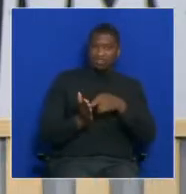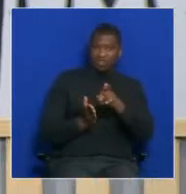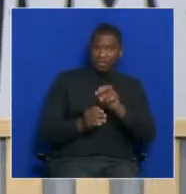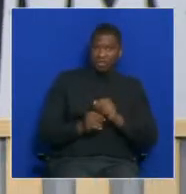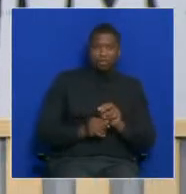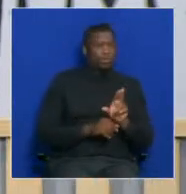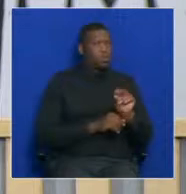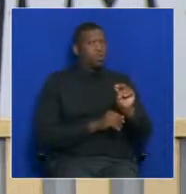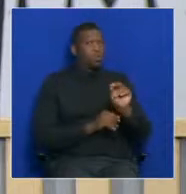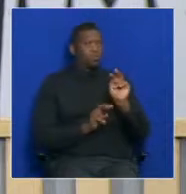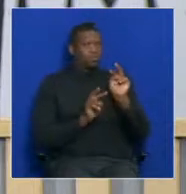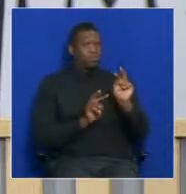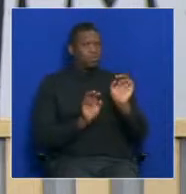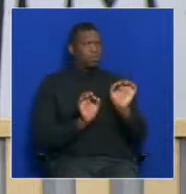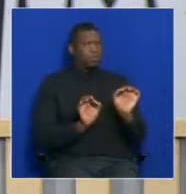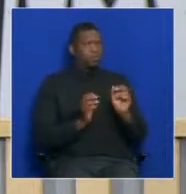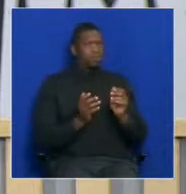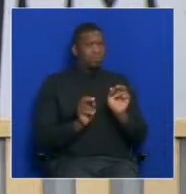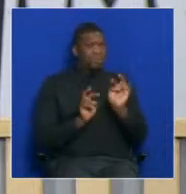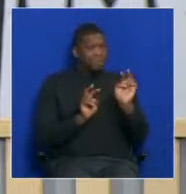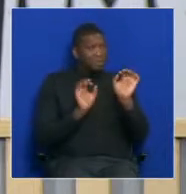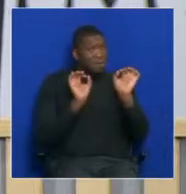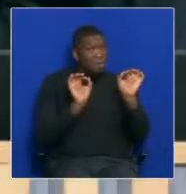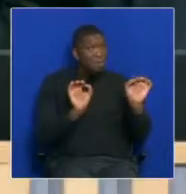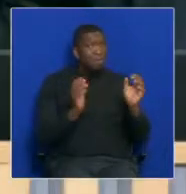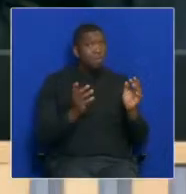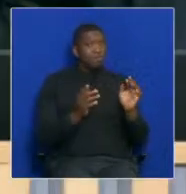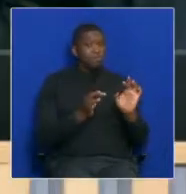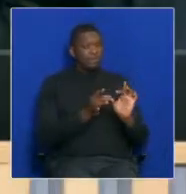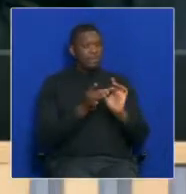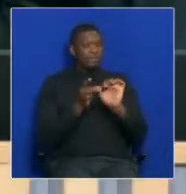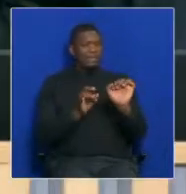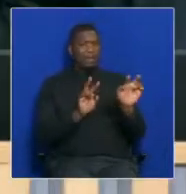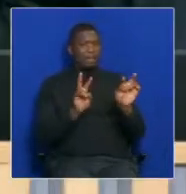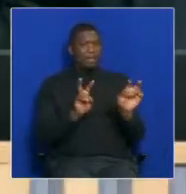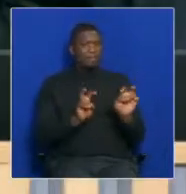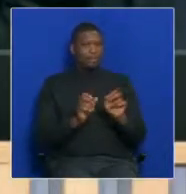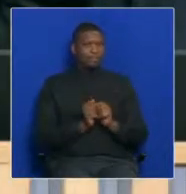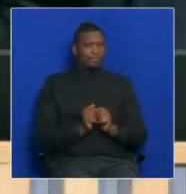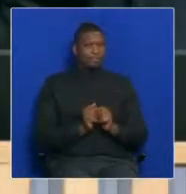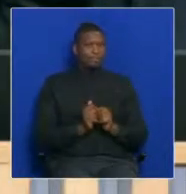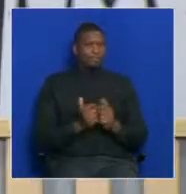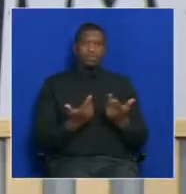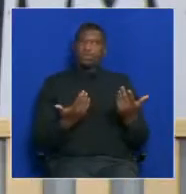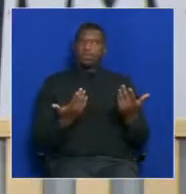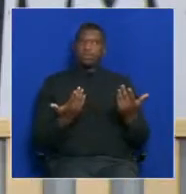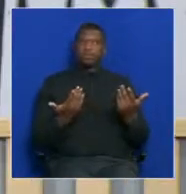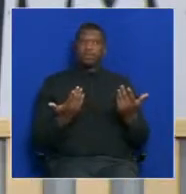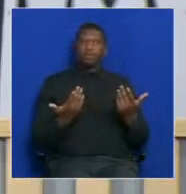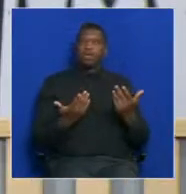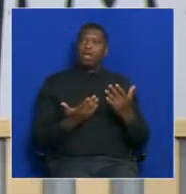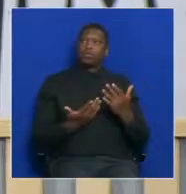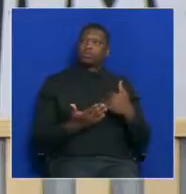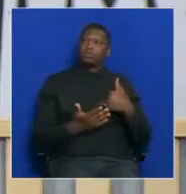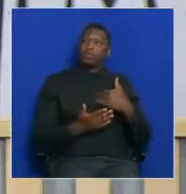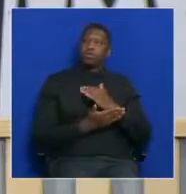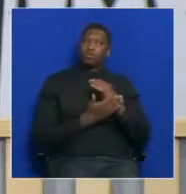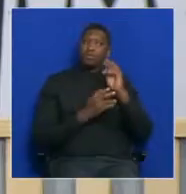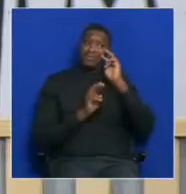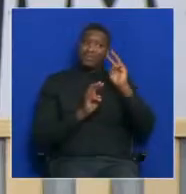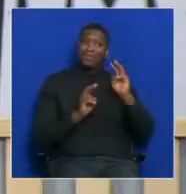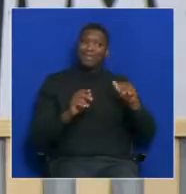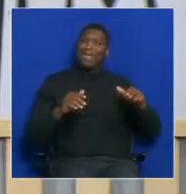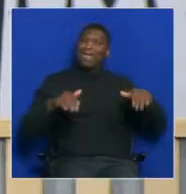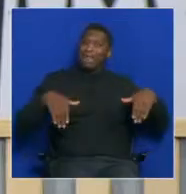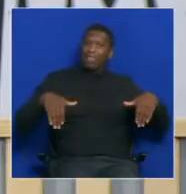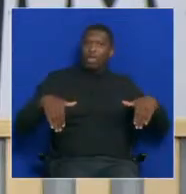I had not seen anything in relation to the matter at that point. I did not see anything